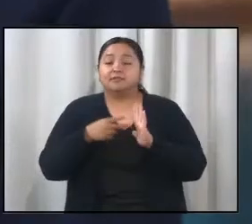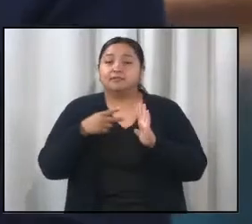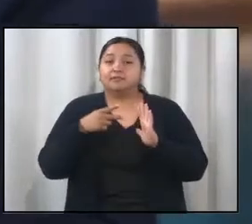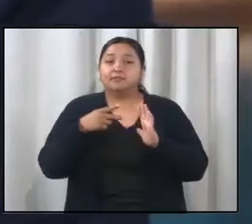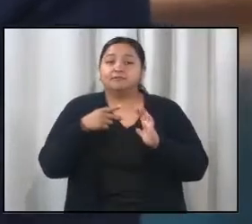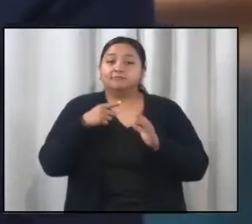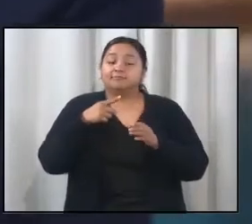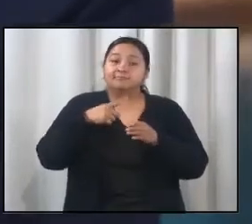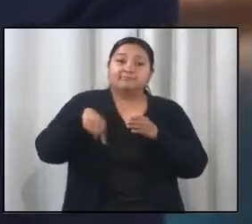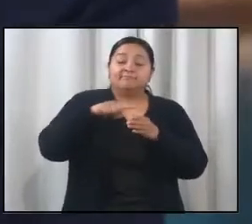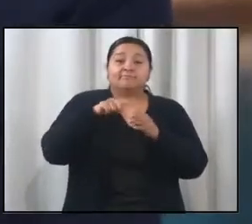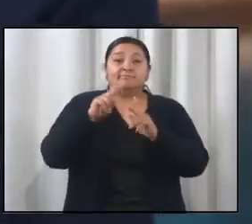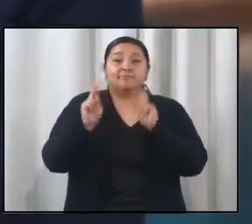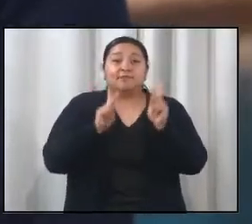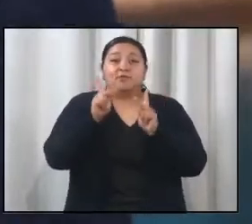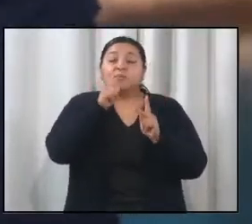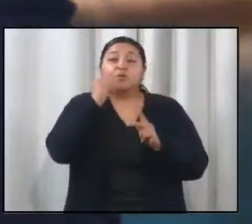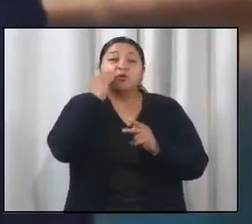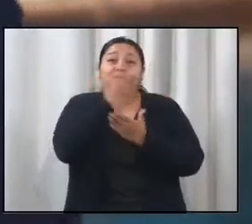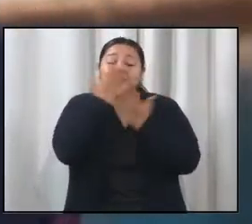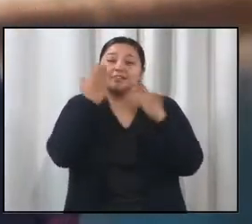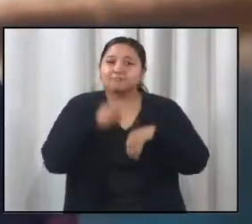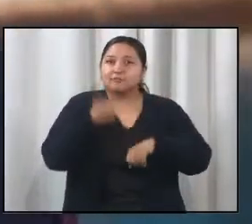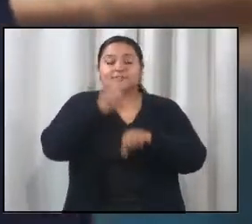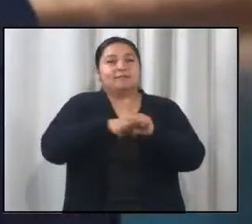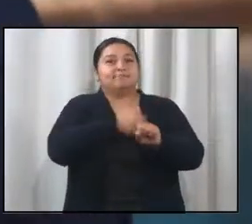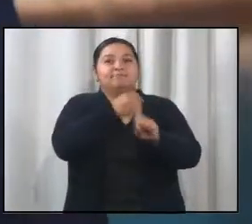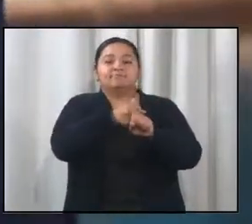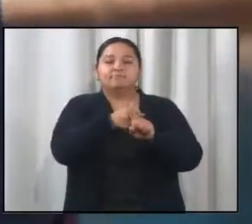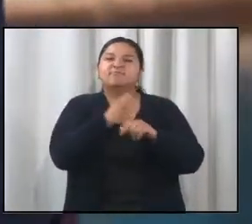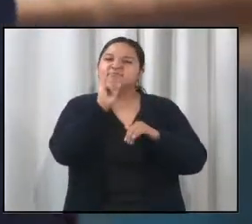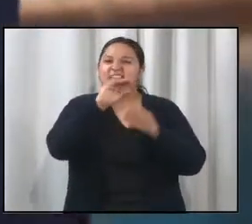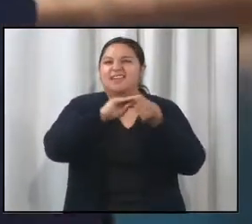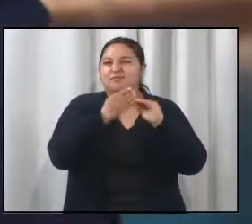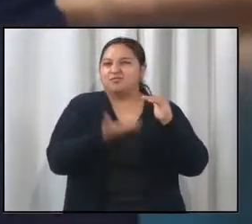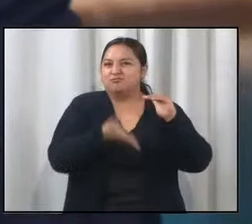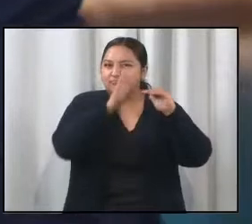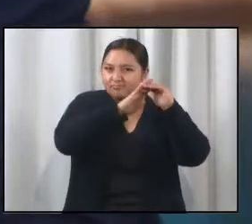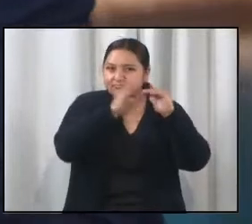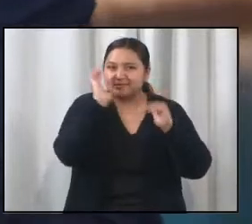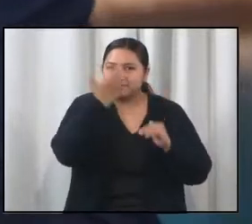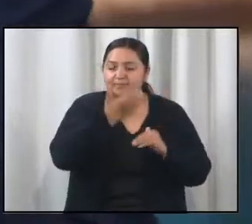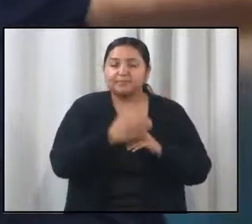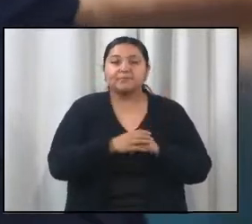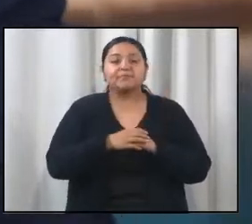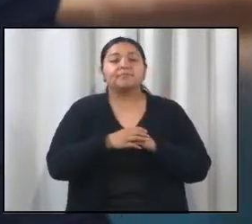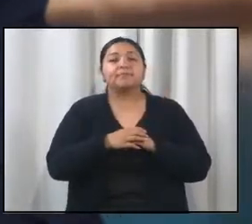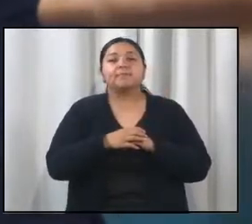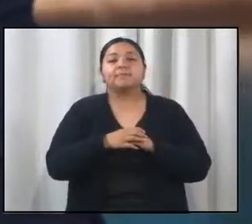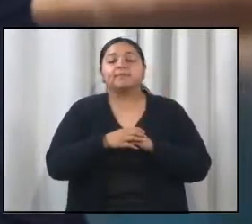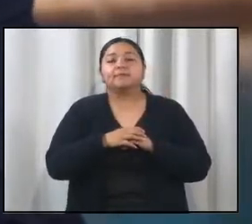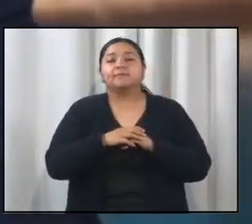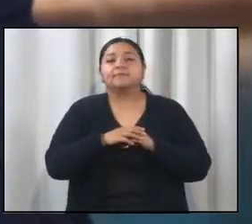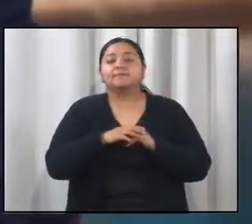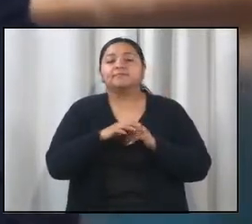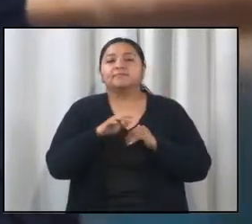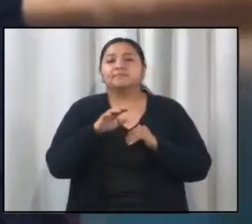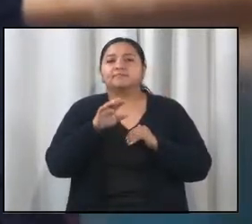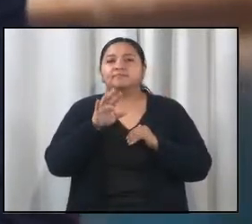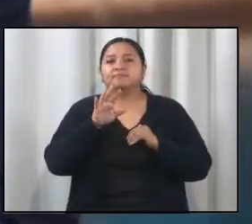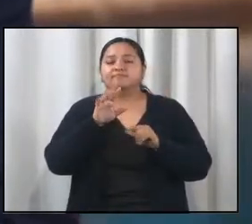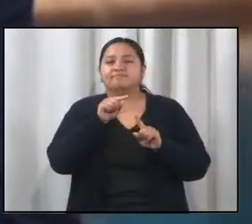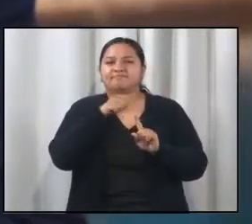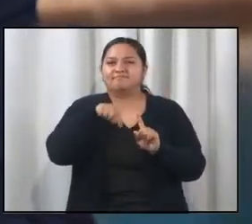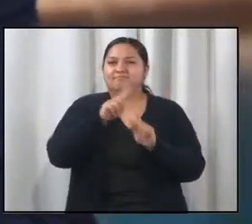for the first time, that number increased. 53% of those surveyed report experiencing the first episode